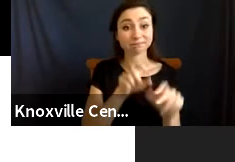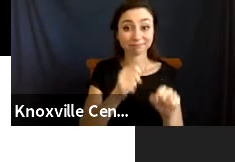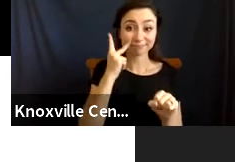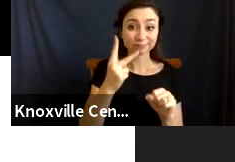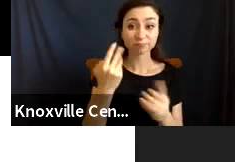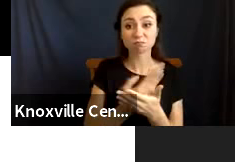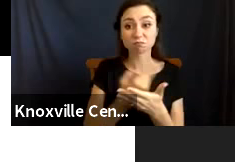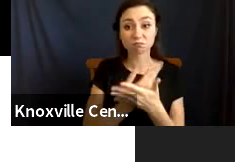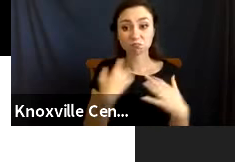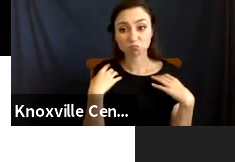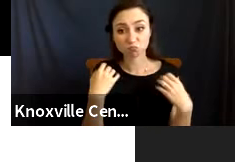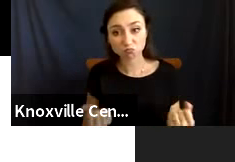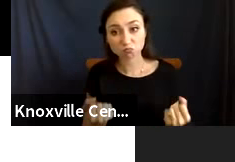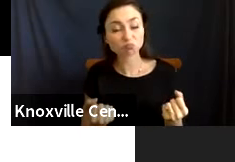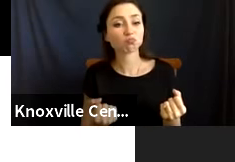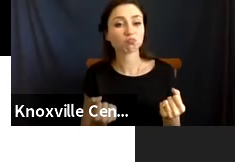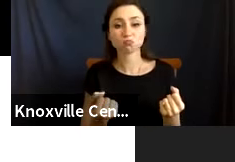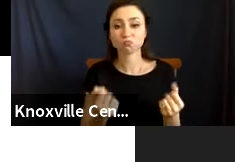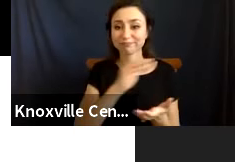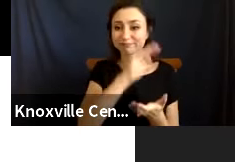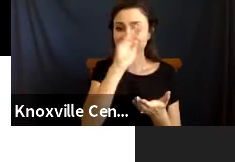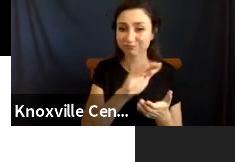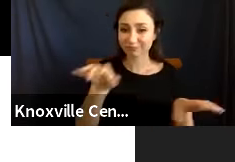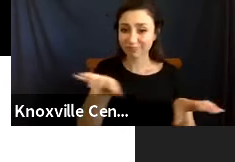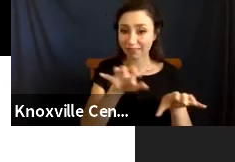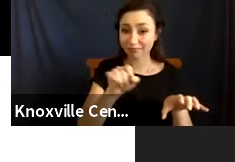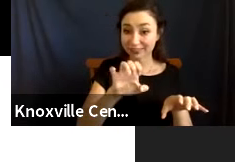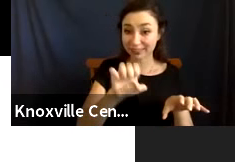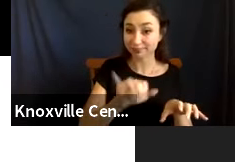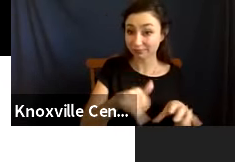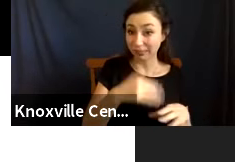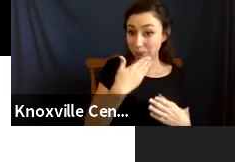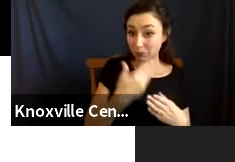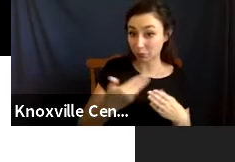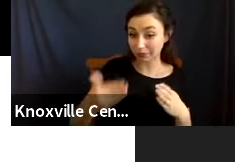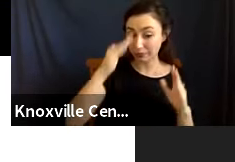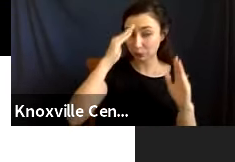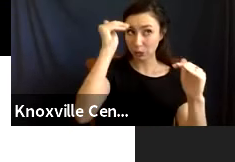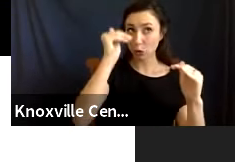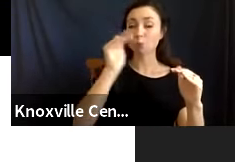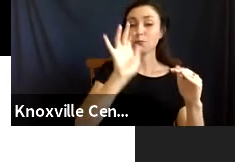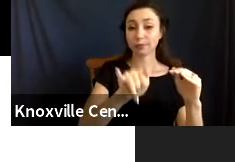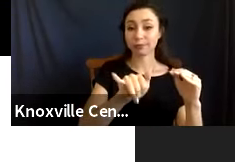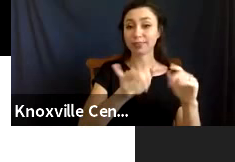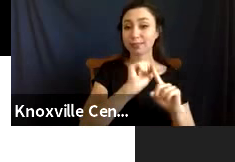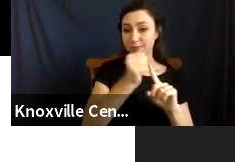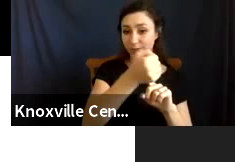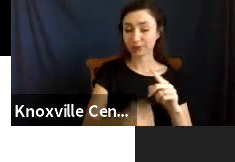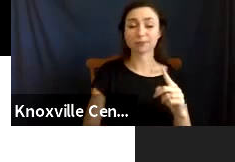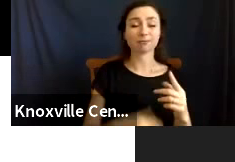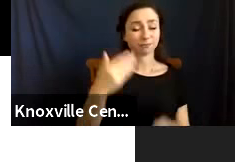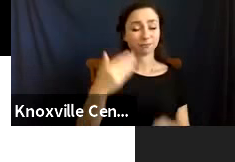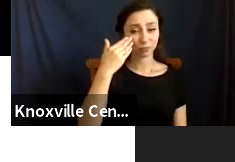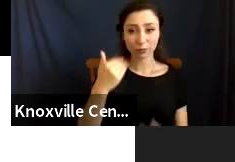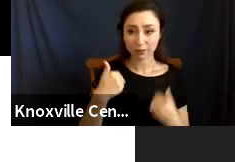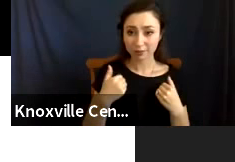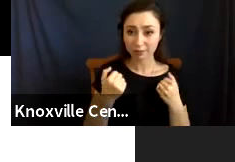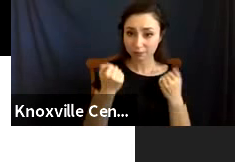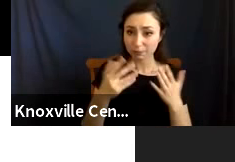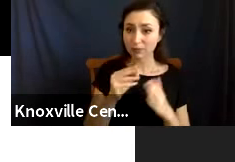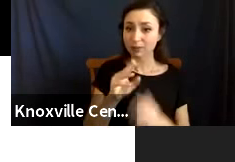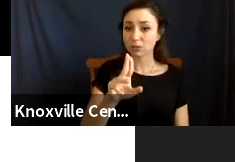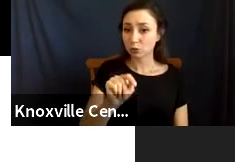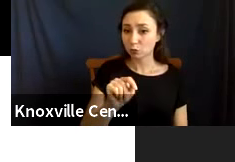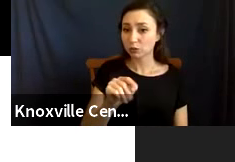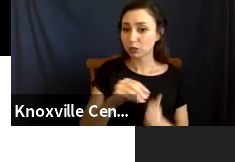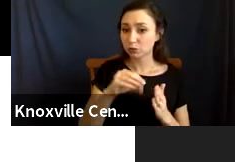new active cases, which would obviously be a good thing, and we're certainly hopeful that that's the case. We know we have a number of UT students, faculty,